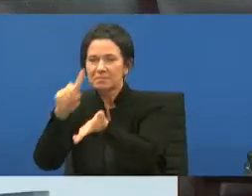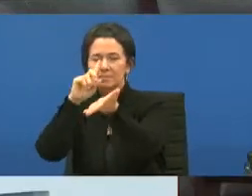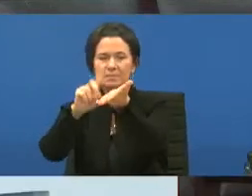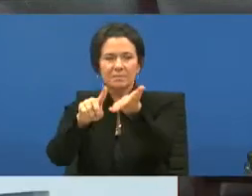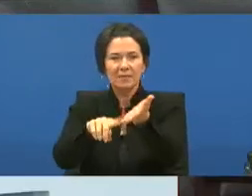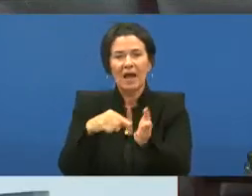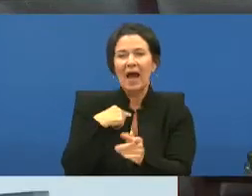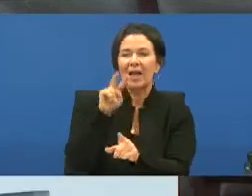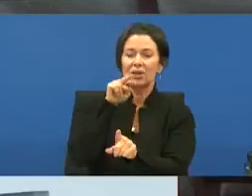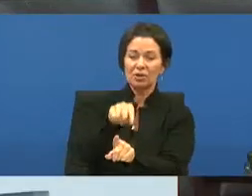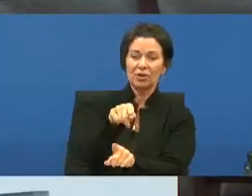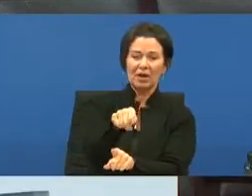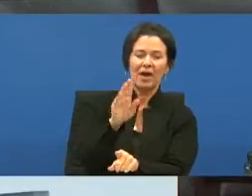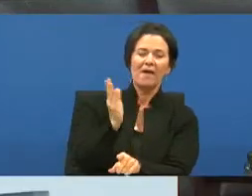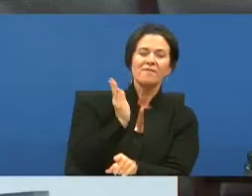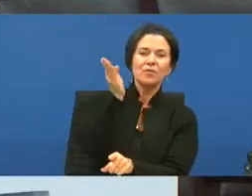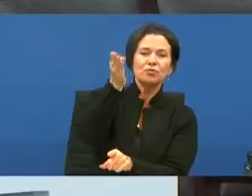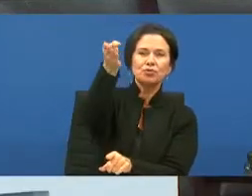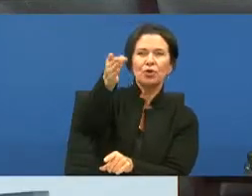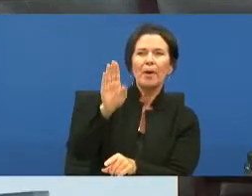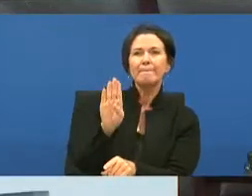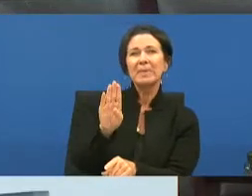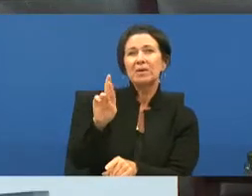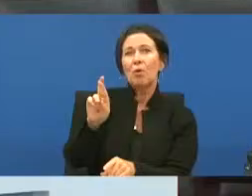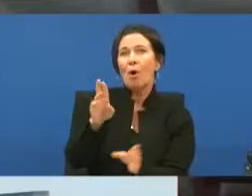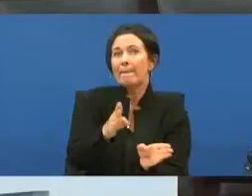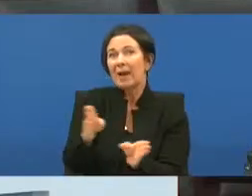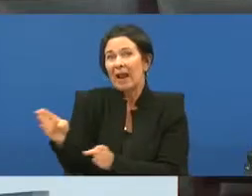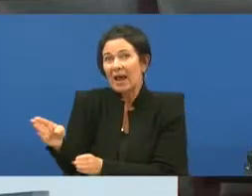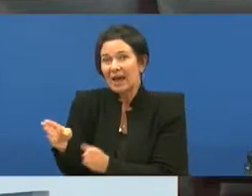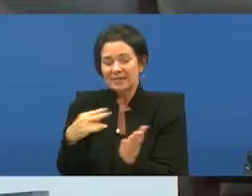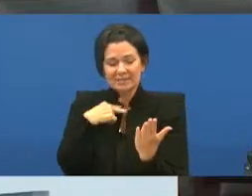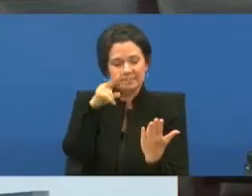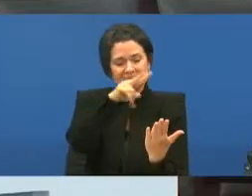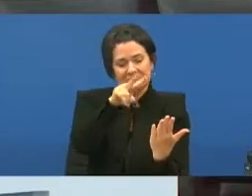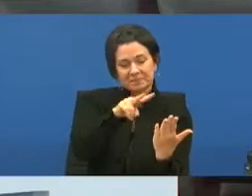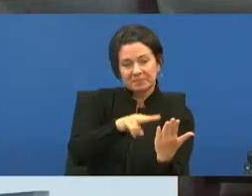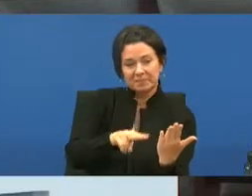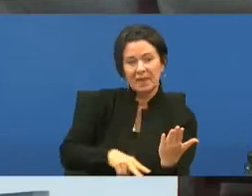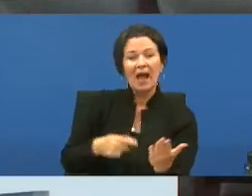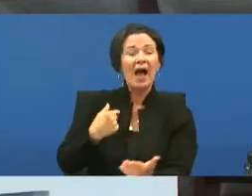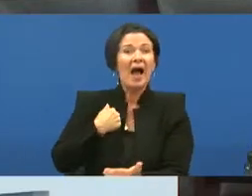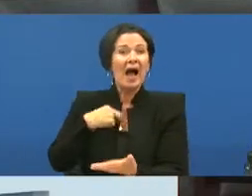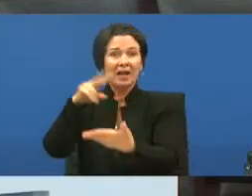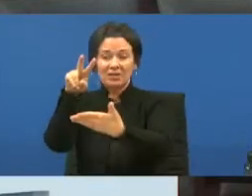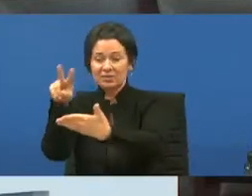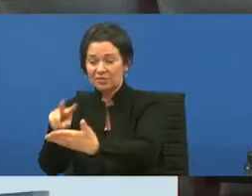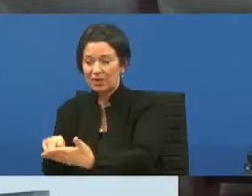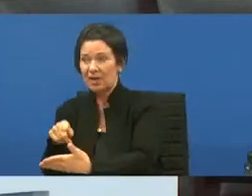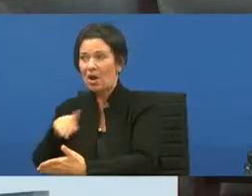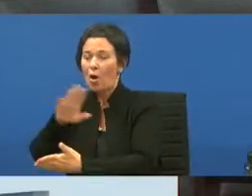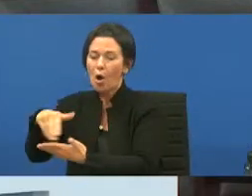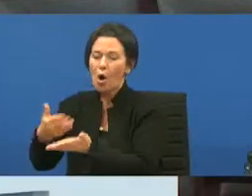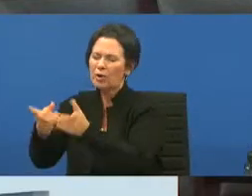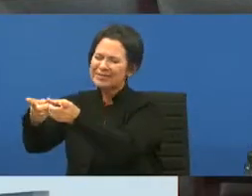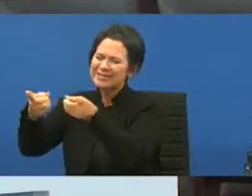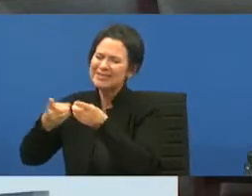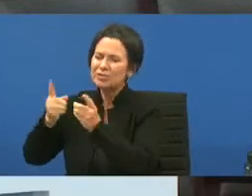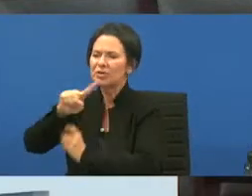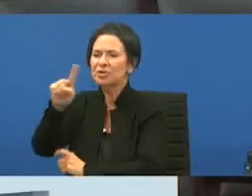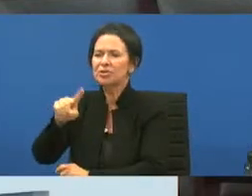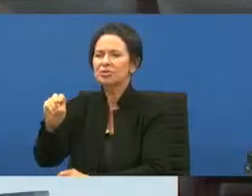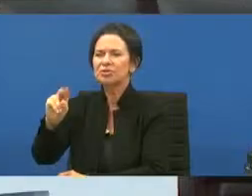future BR plans. I looked at, I went online and I looked at all of the districts, the